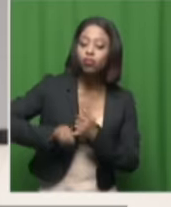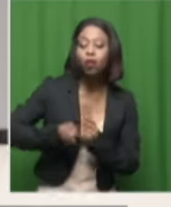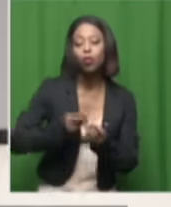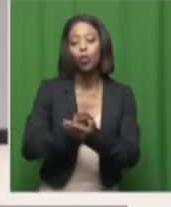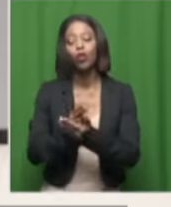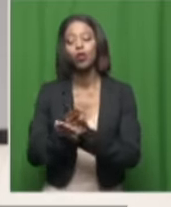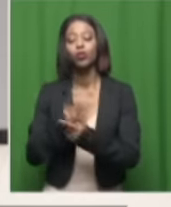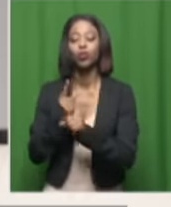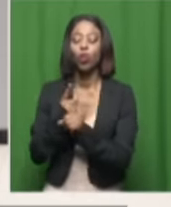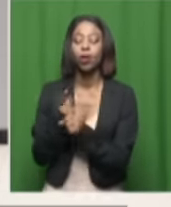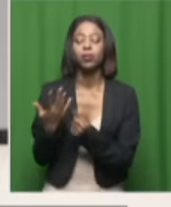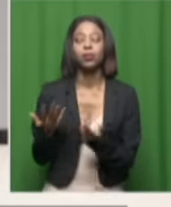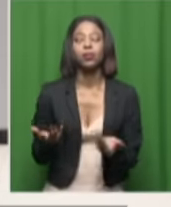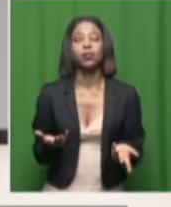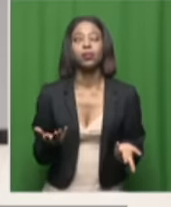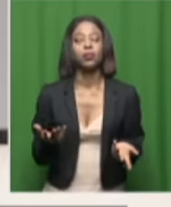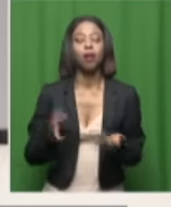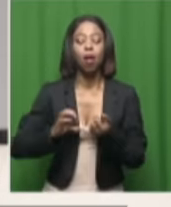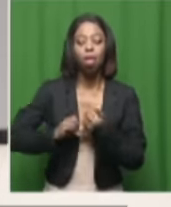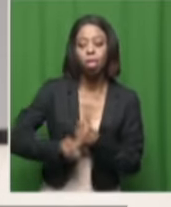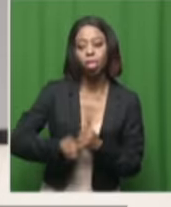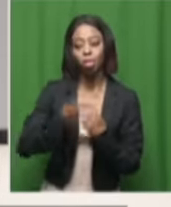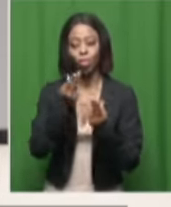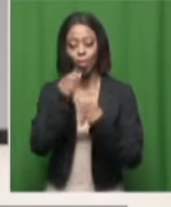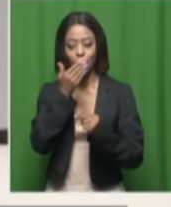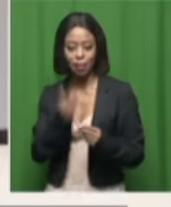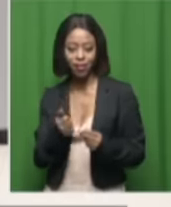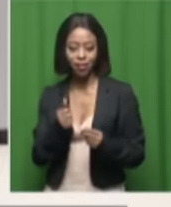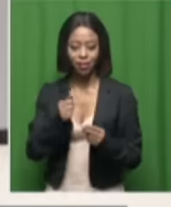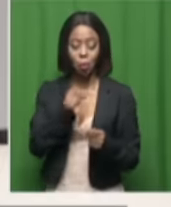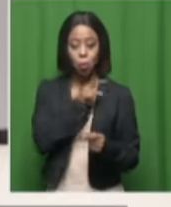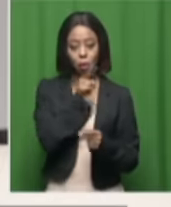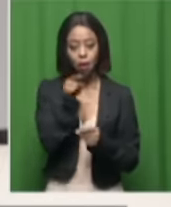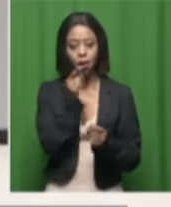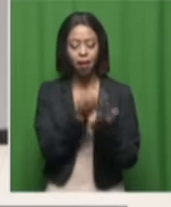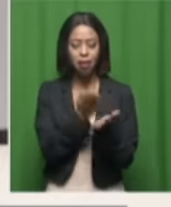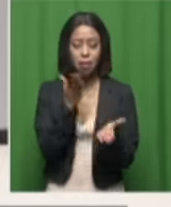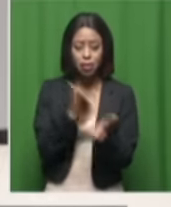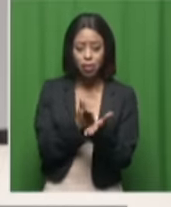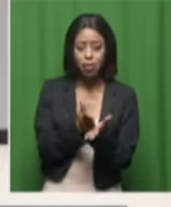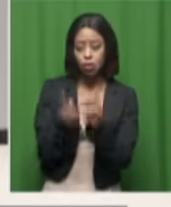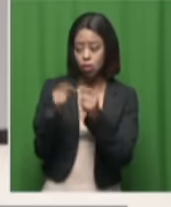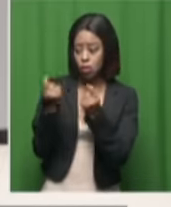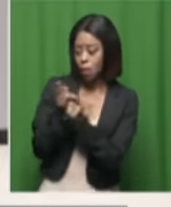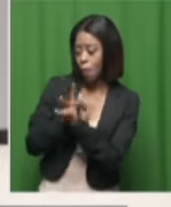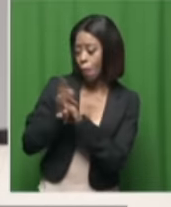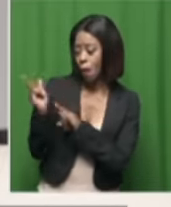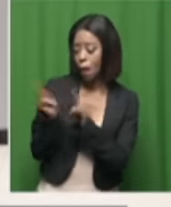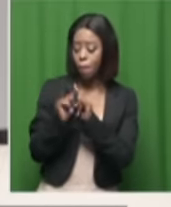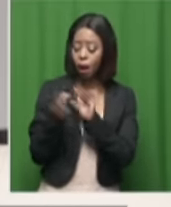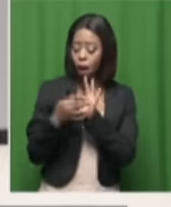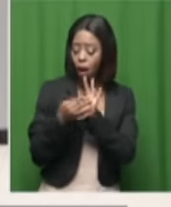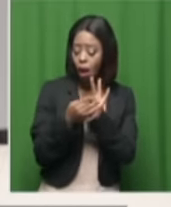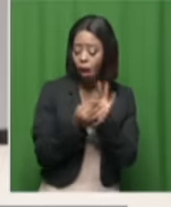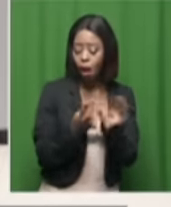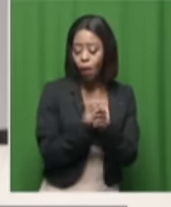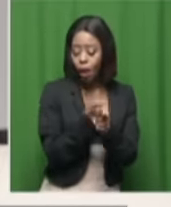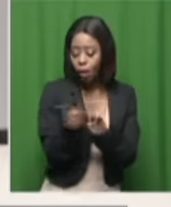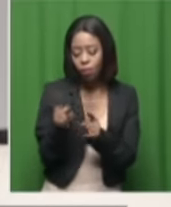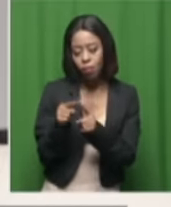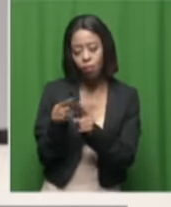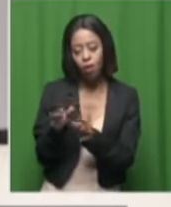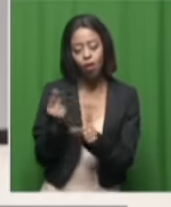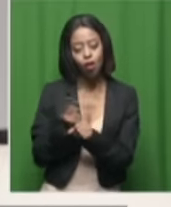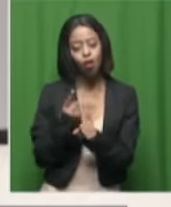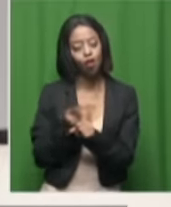honest. I try to do my best in order to make sure that the team can win. But my relation with them is